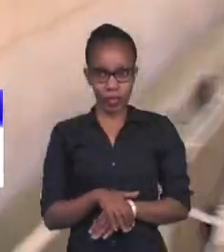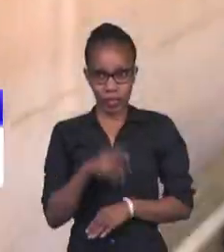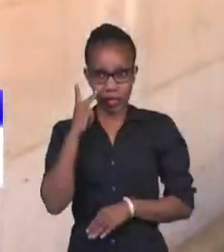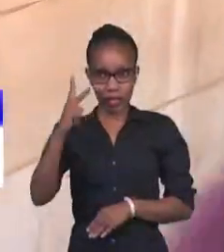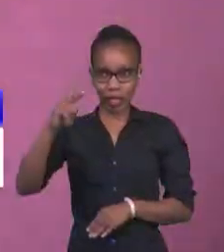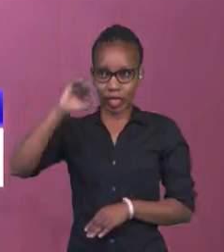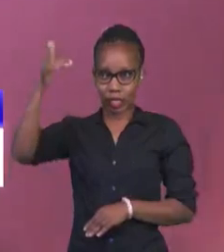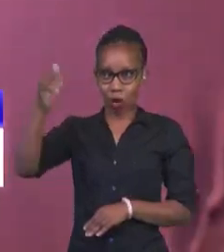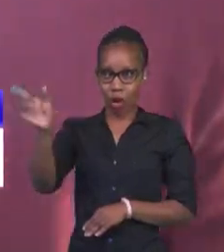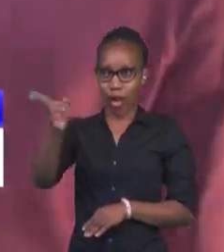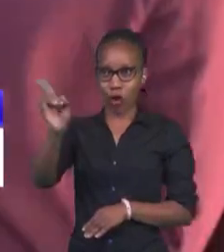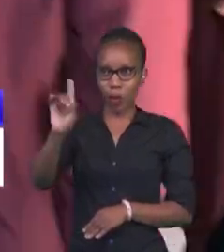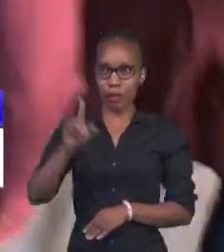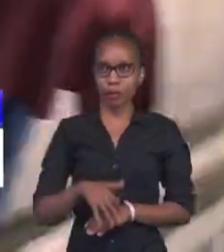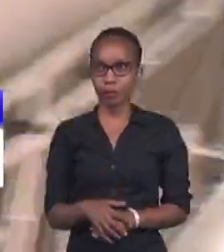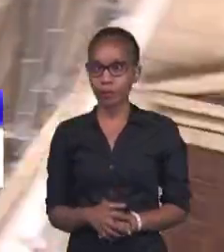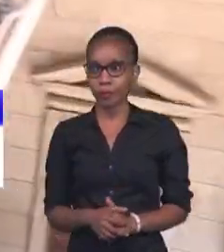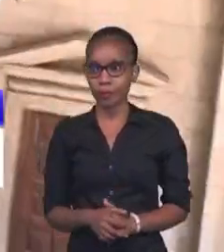city. And so,